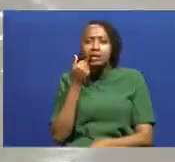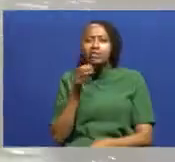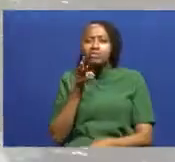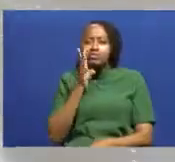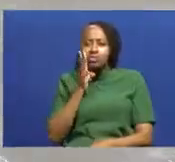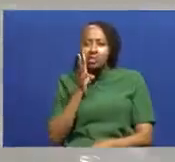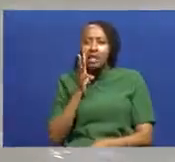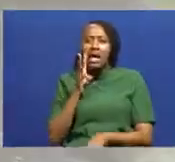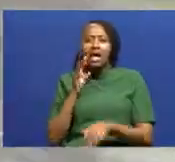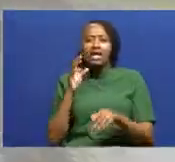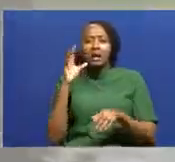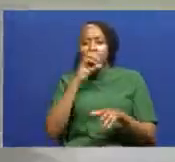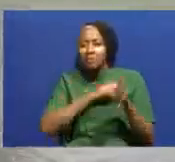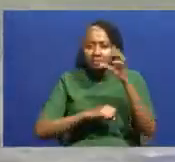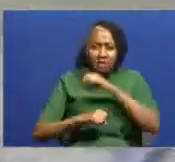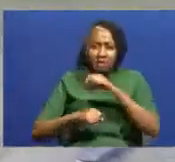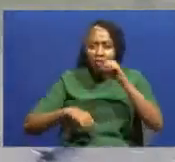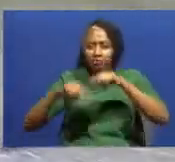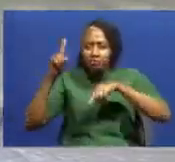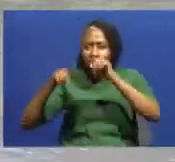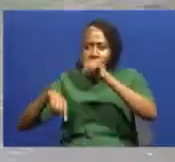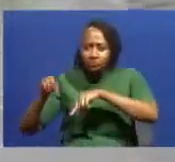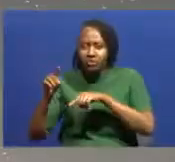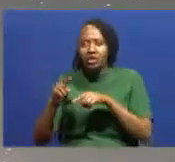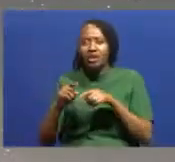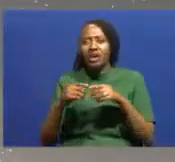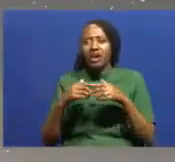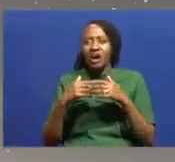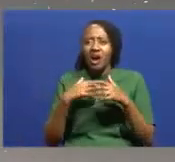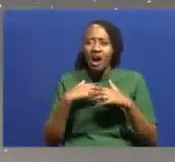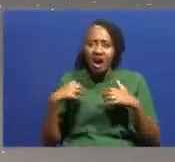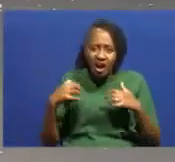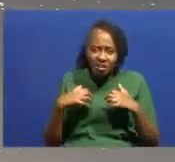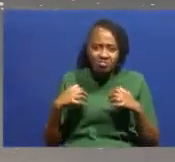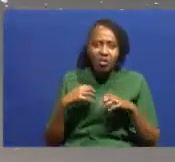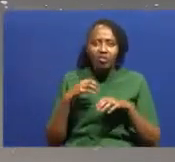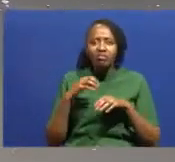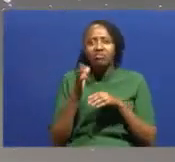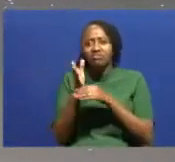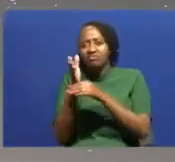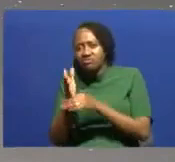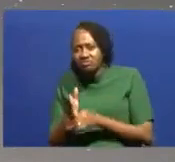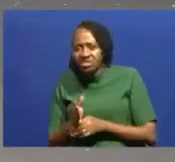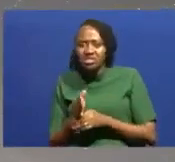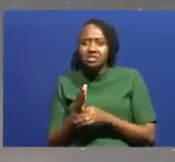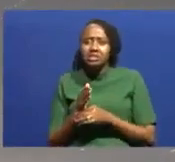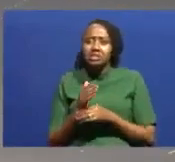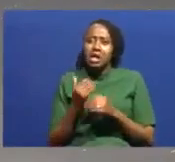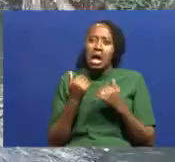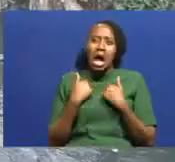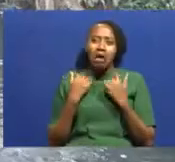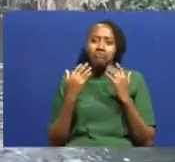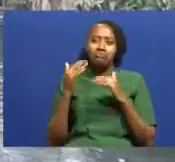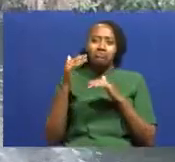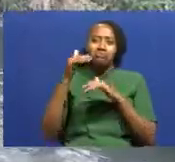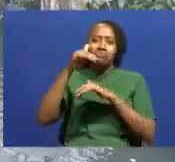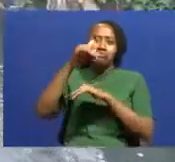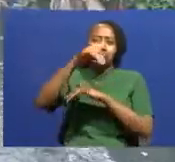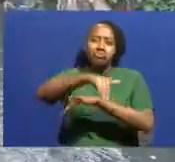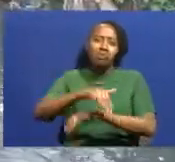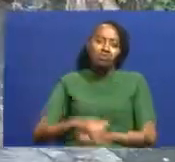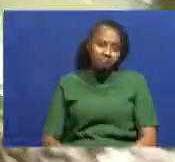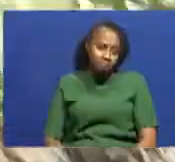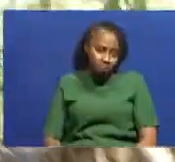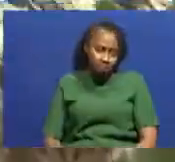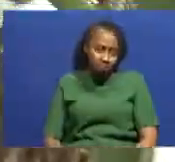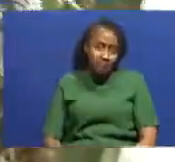biodiversity. Also home to rich wetlands and wildlife, parts of the river system are now heavily degraded.